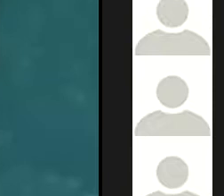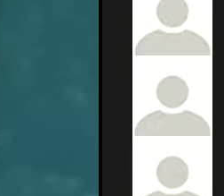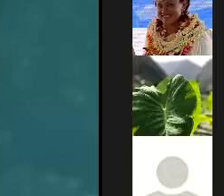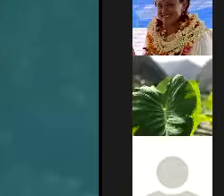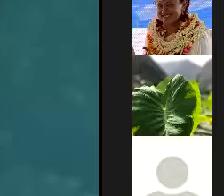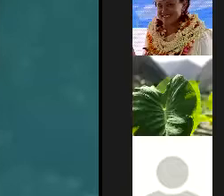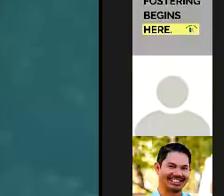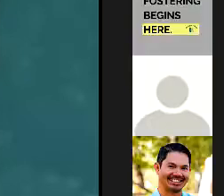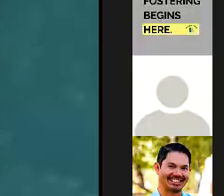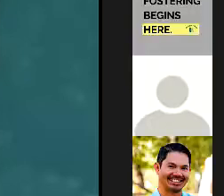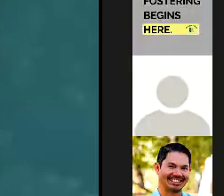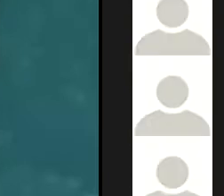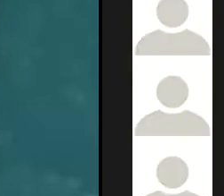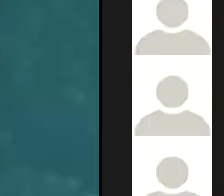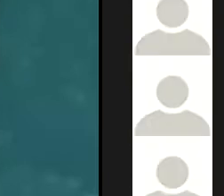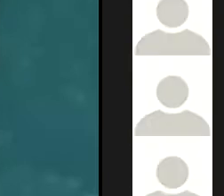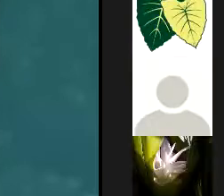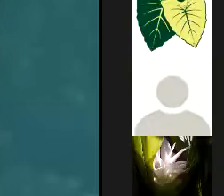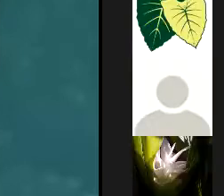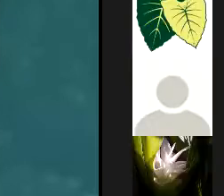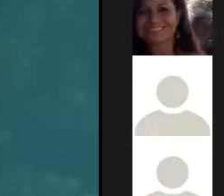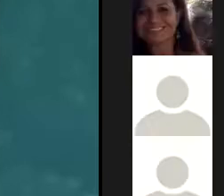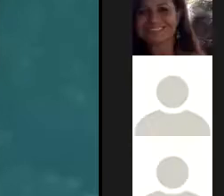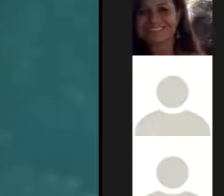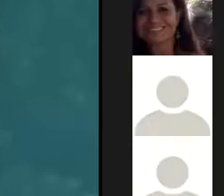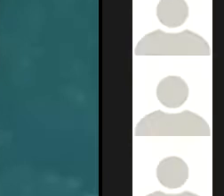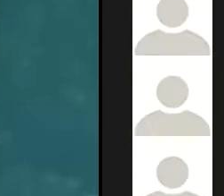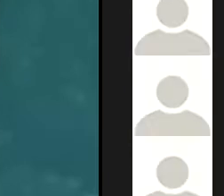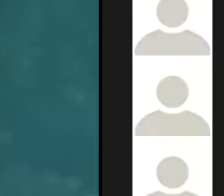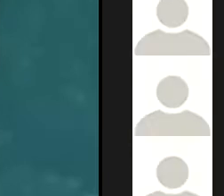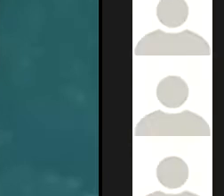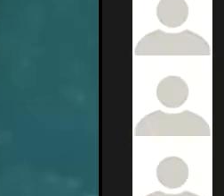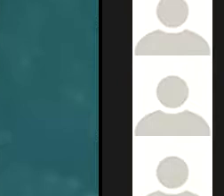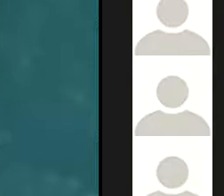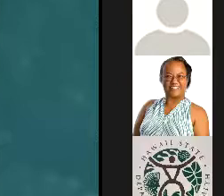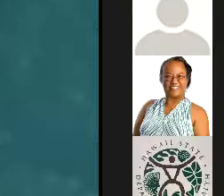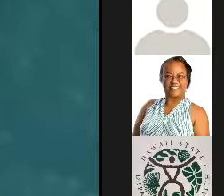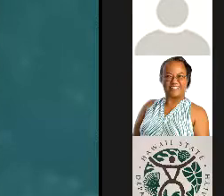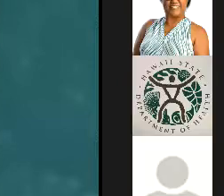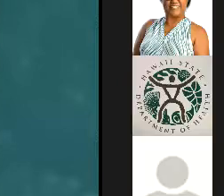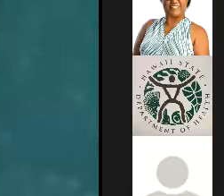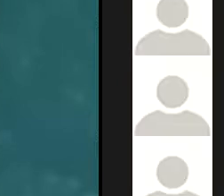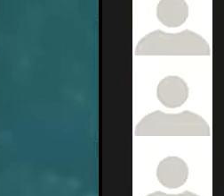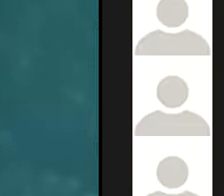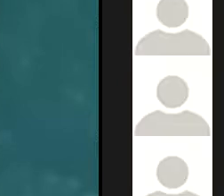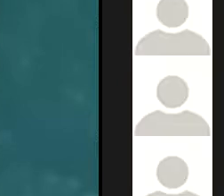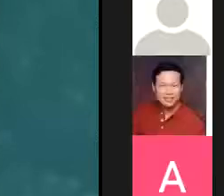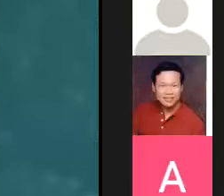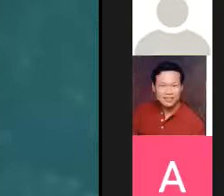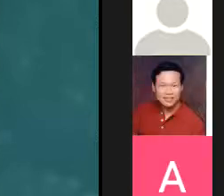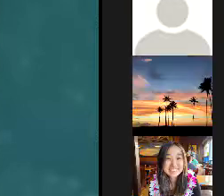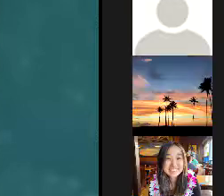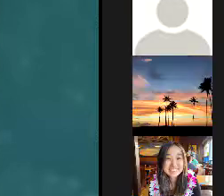on why they lost their self-esteem, I'm assuming there's a specific thing that may have happened, whether it be a bullying event or things like that,